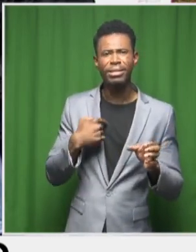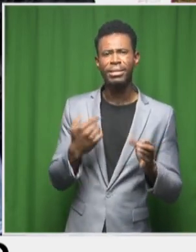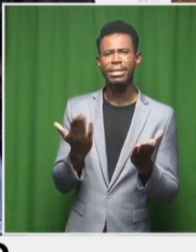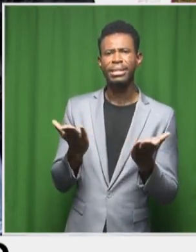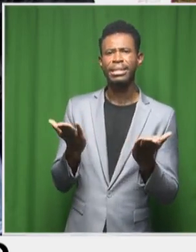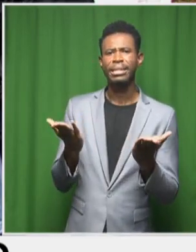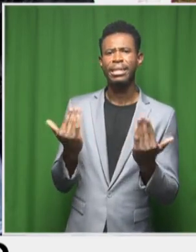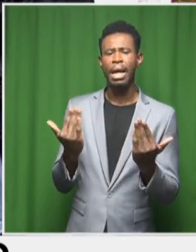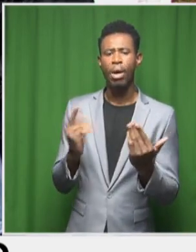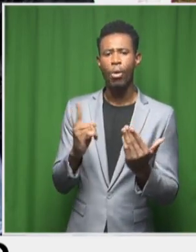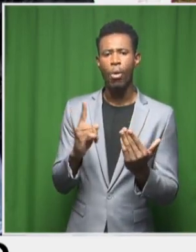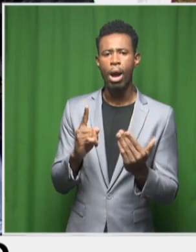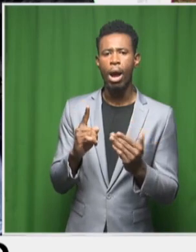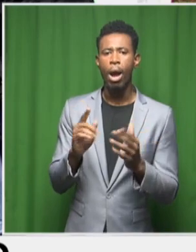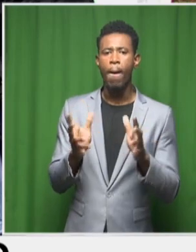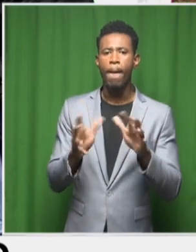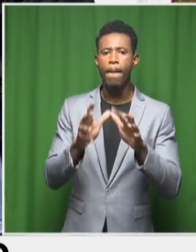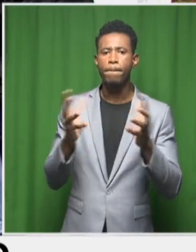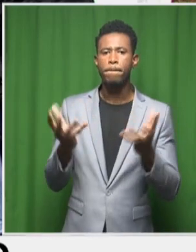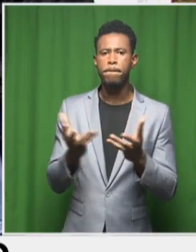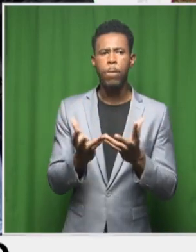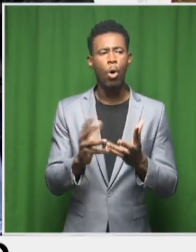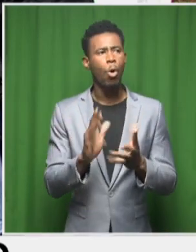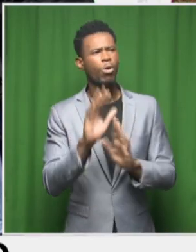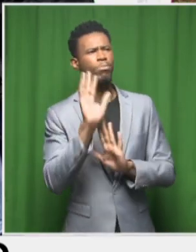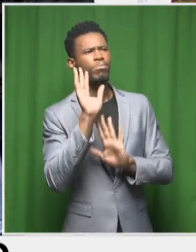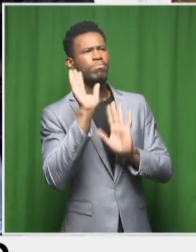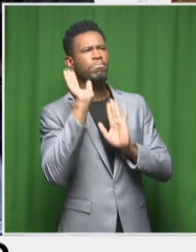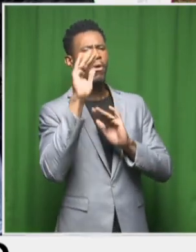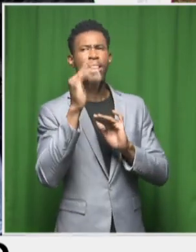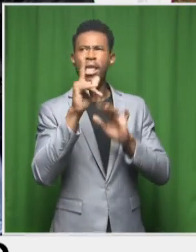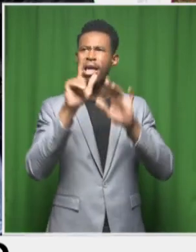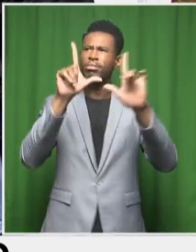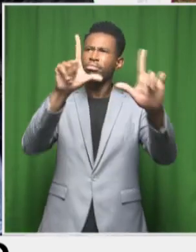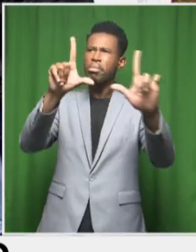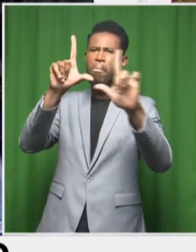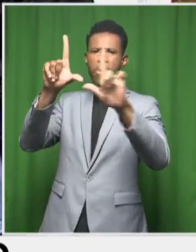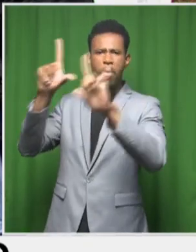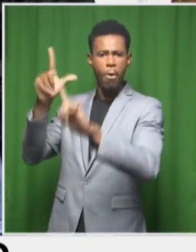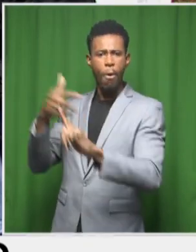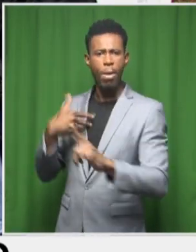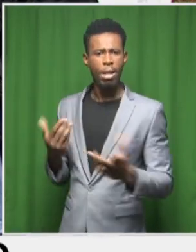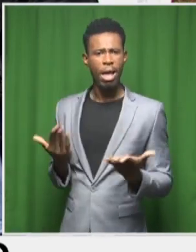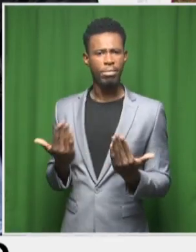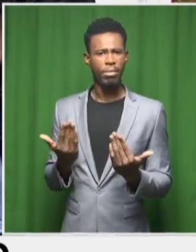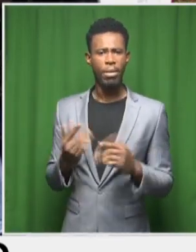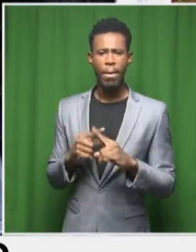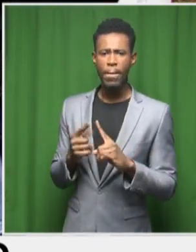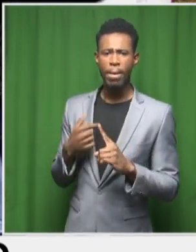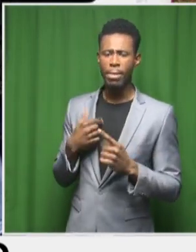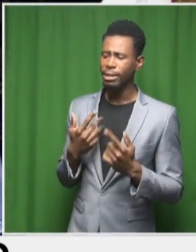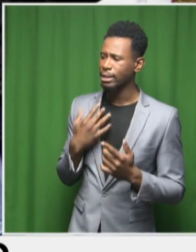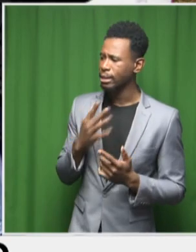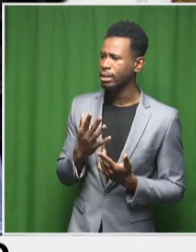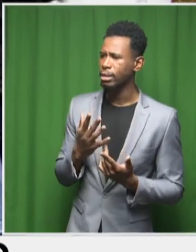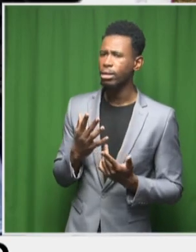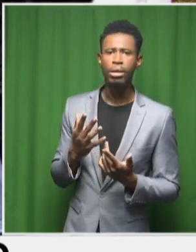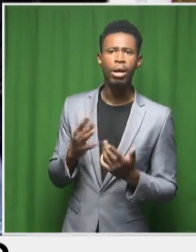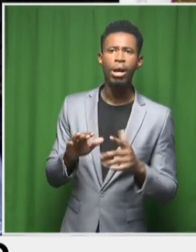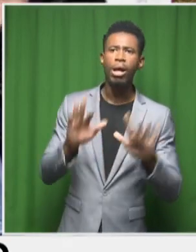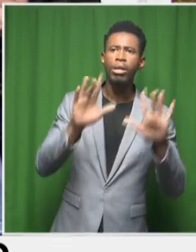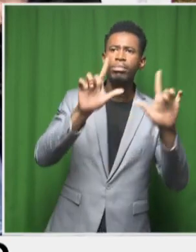hit with netball when I got off the plane. And I was like, Leanne, Yeah. where's the netball? Obviously, as you walk down,